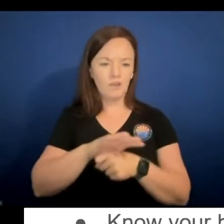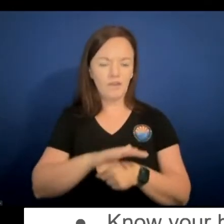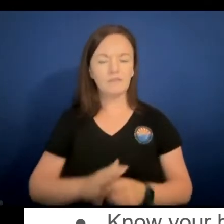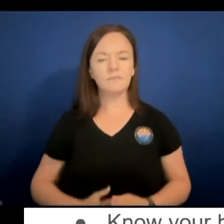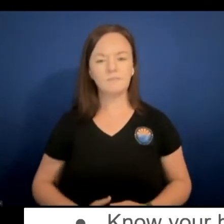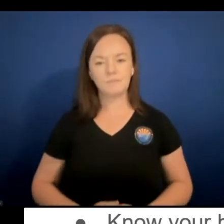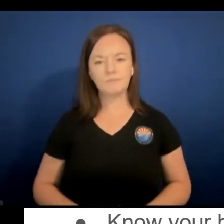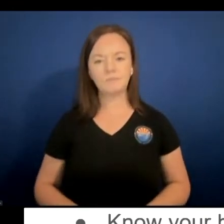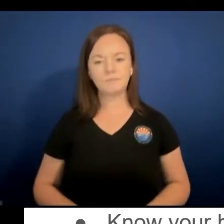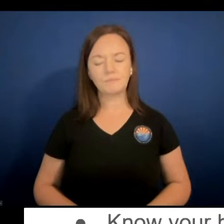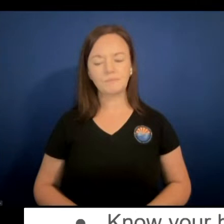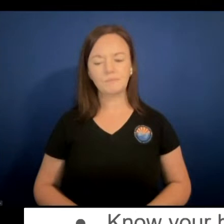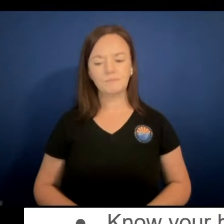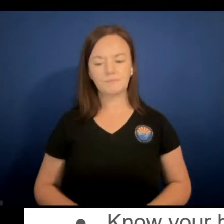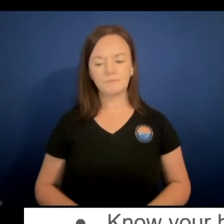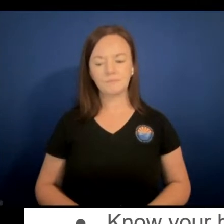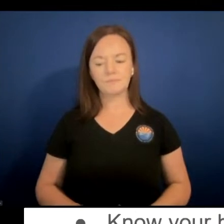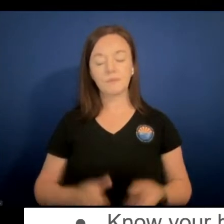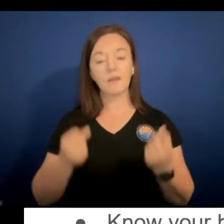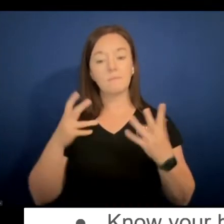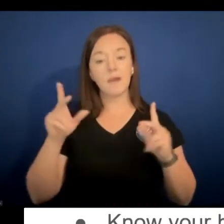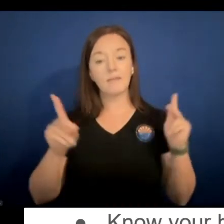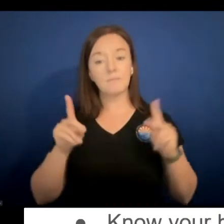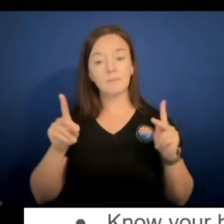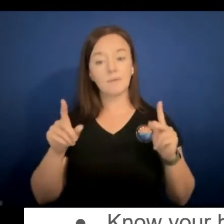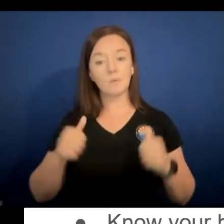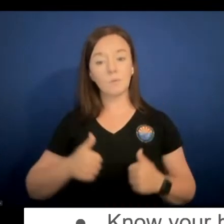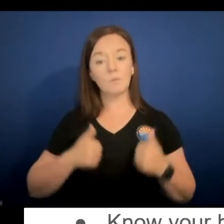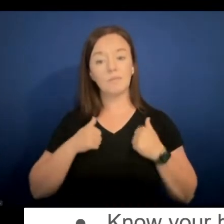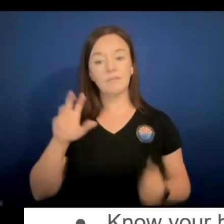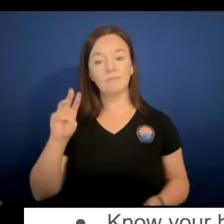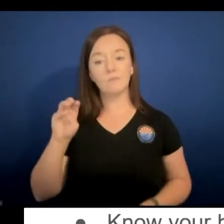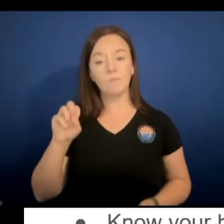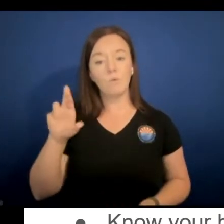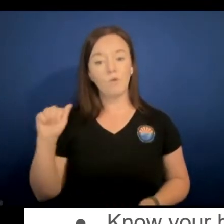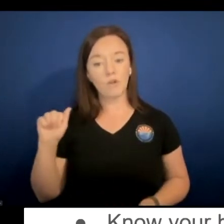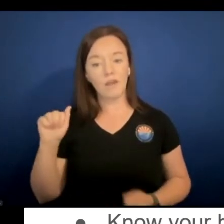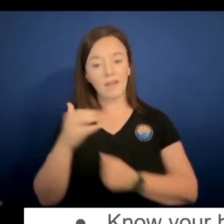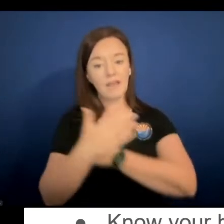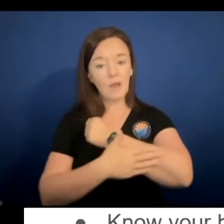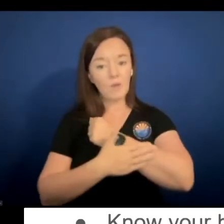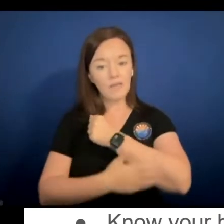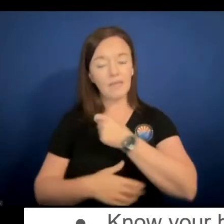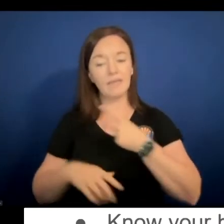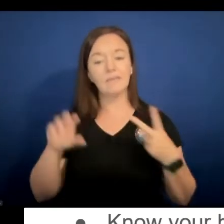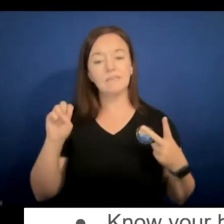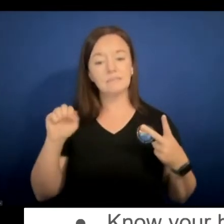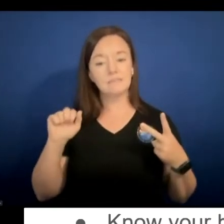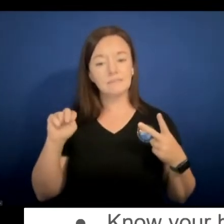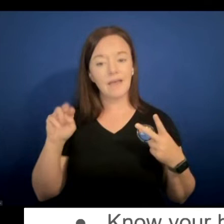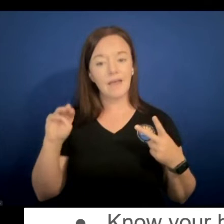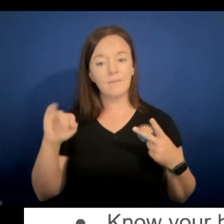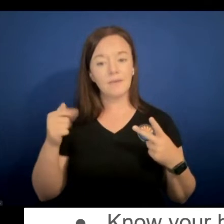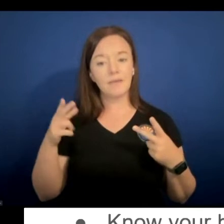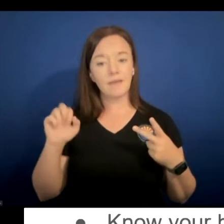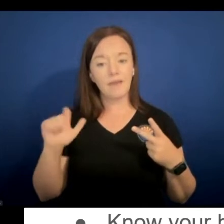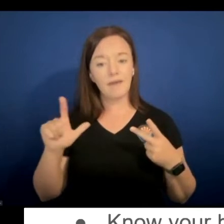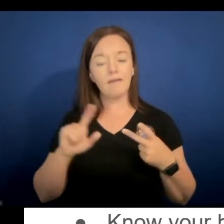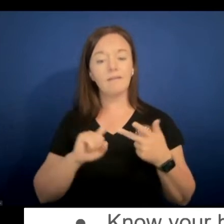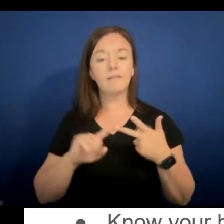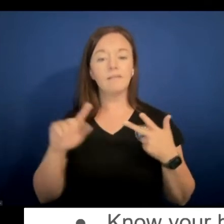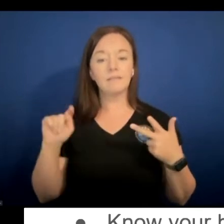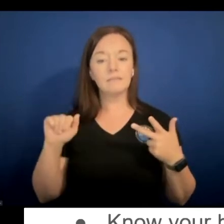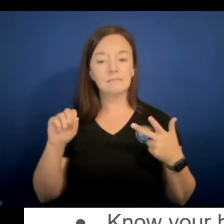lot of the folks that live in Mora County, San Miguel, Taos County that are affected by the burn